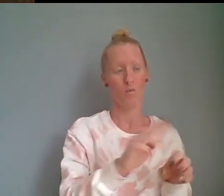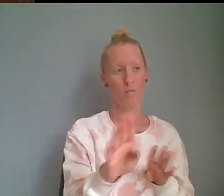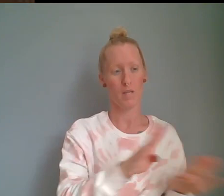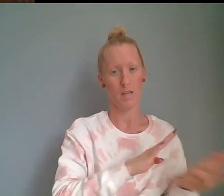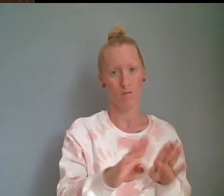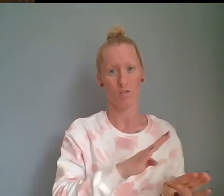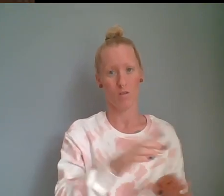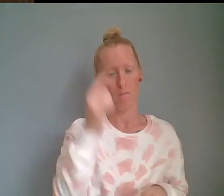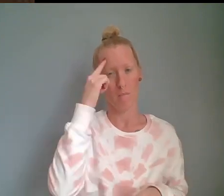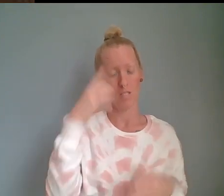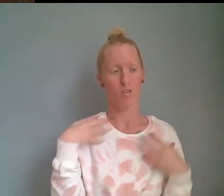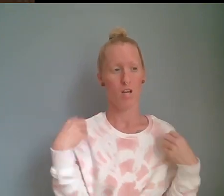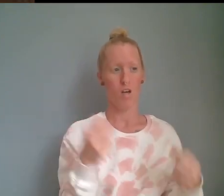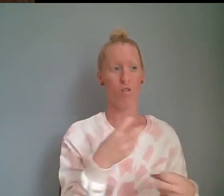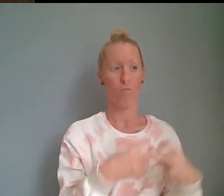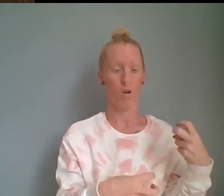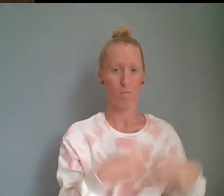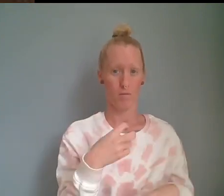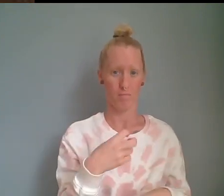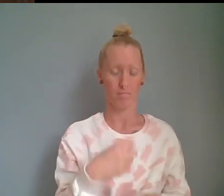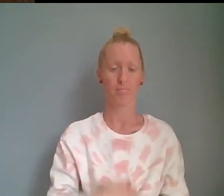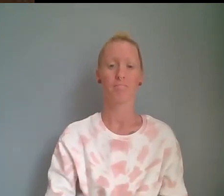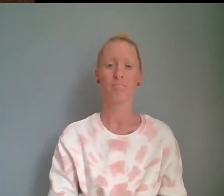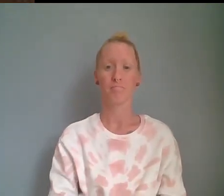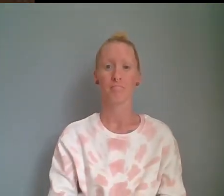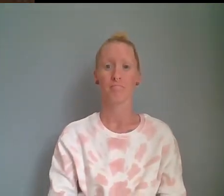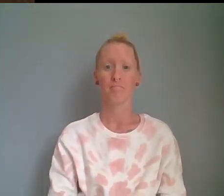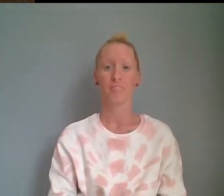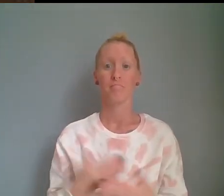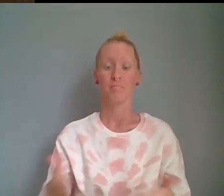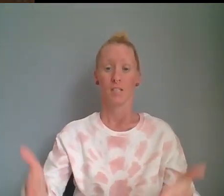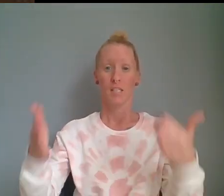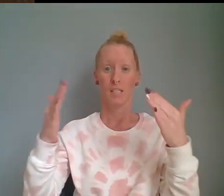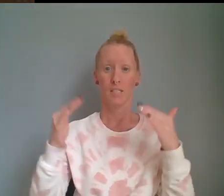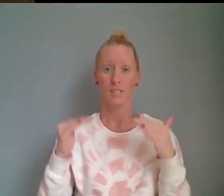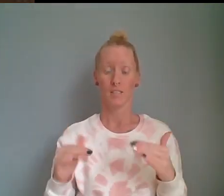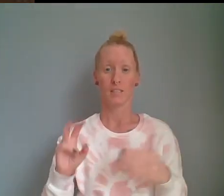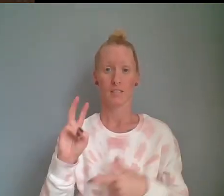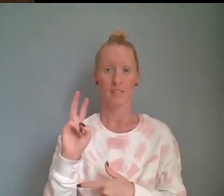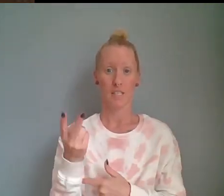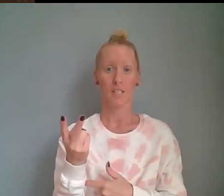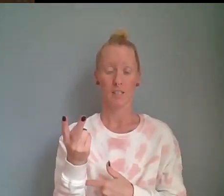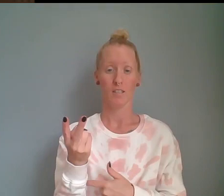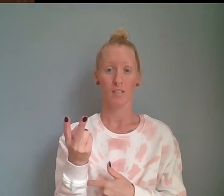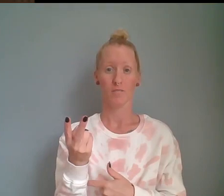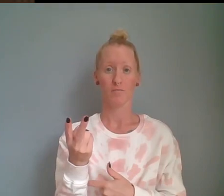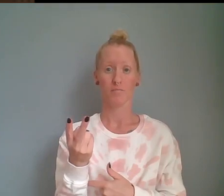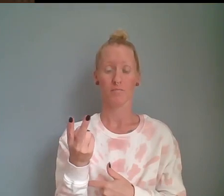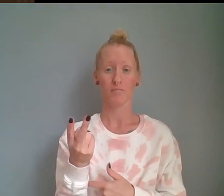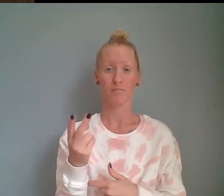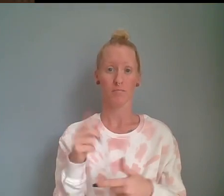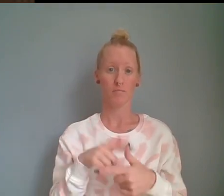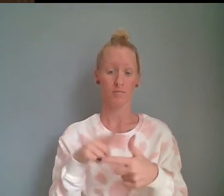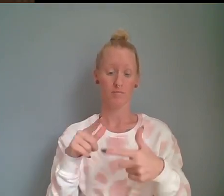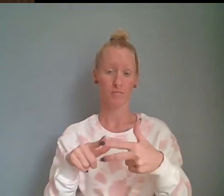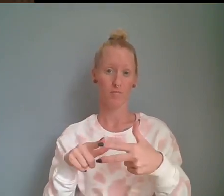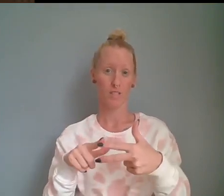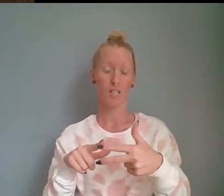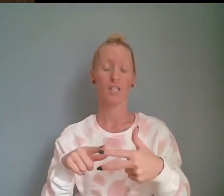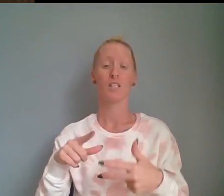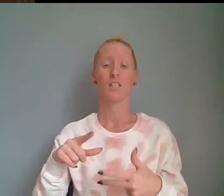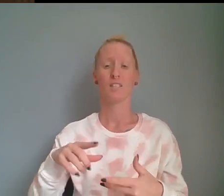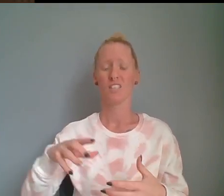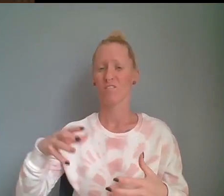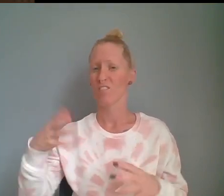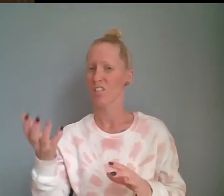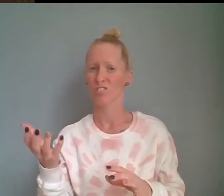behavior or a mental health problem. The second general criterion is dysfunction. If a